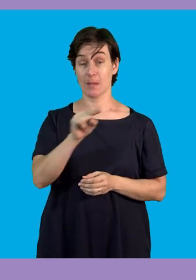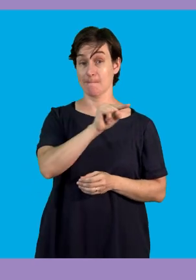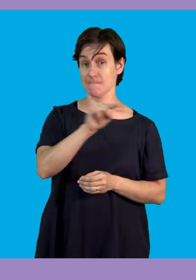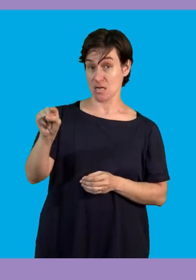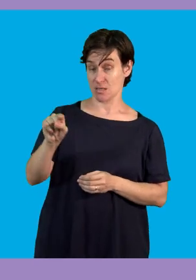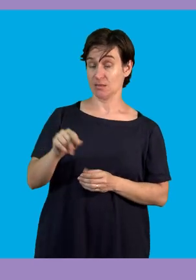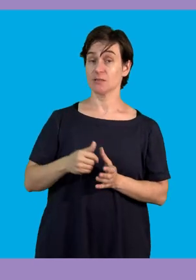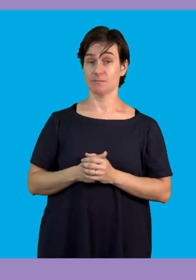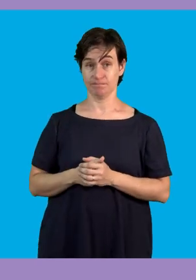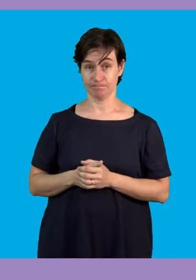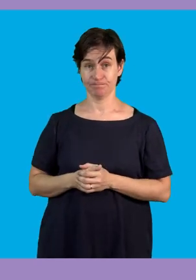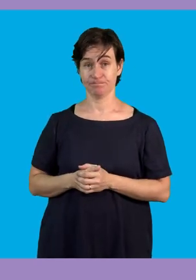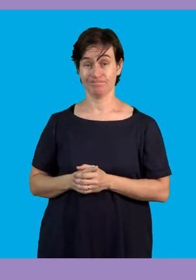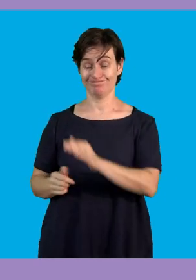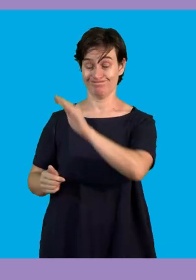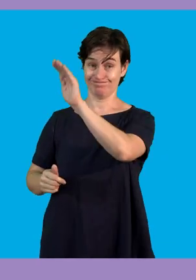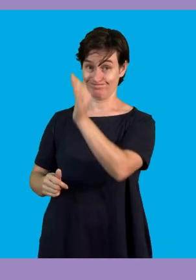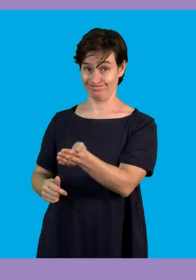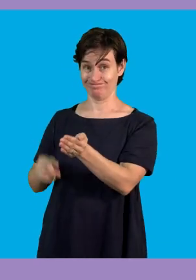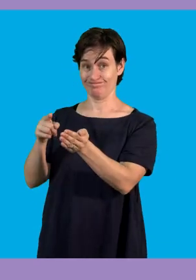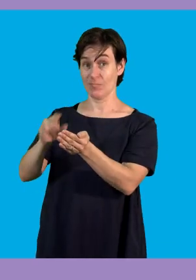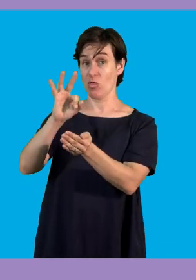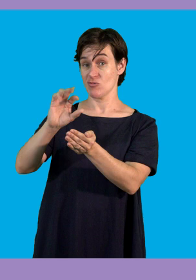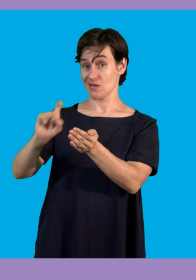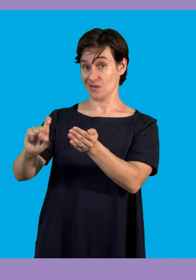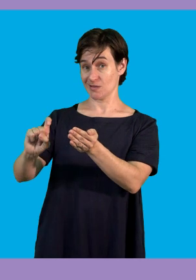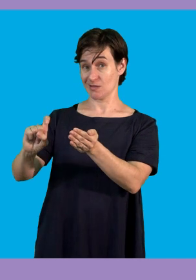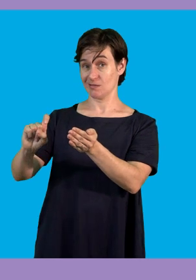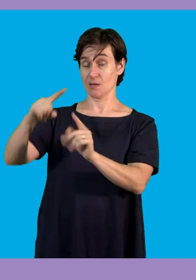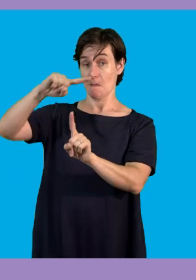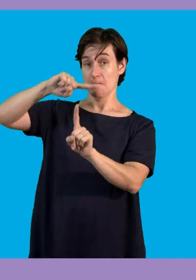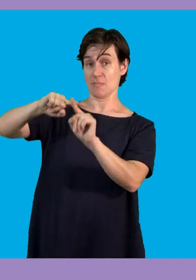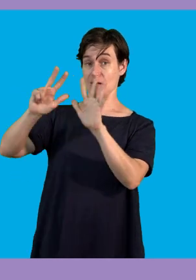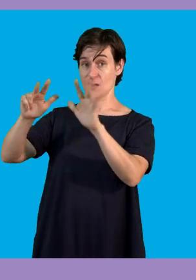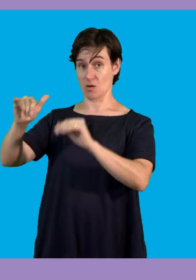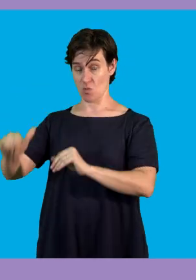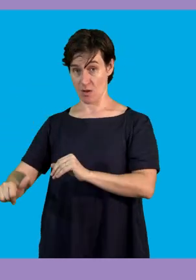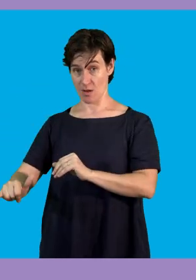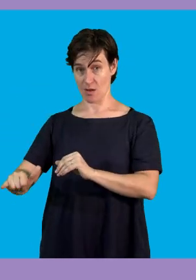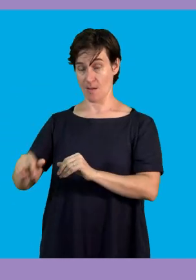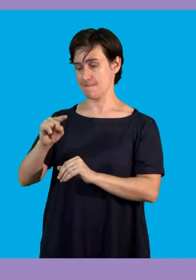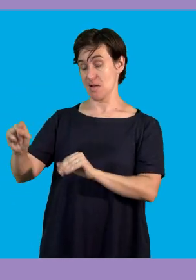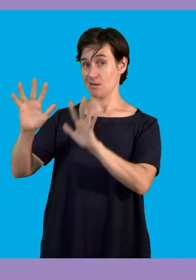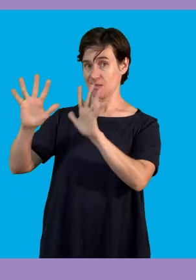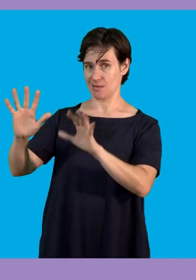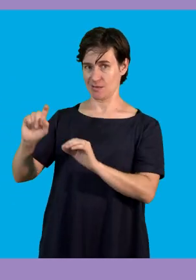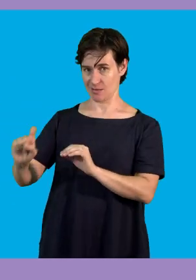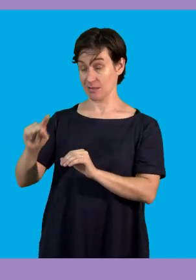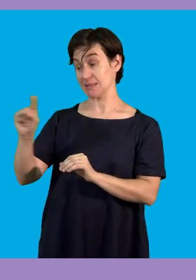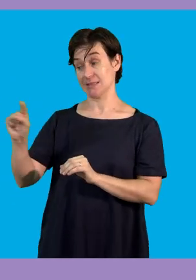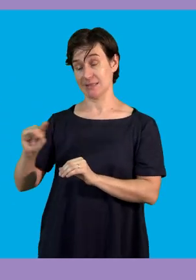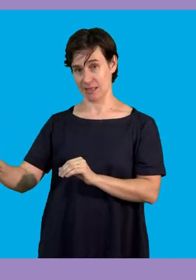should be subtracted. We should subtract 3x plus 8y